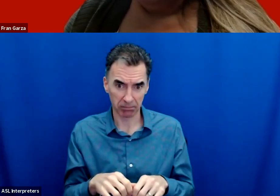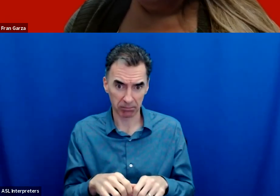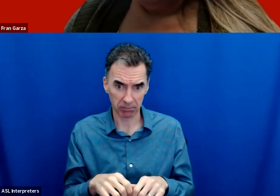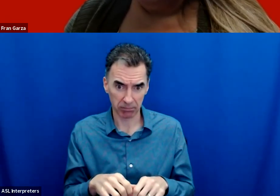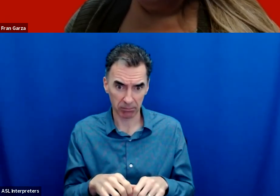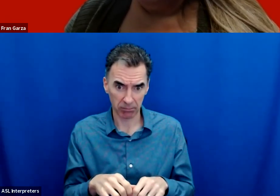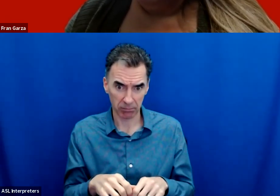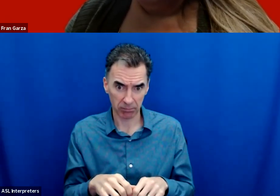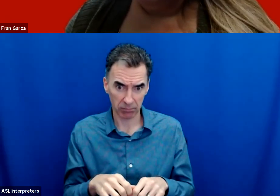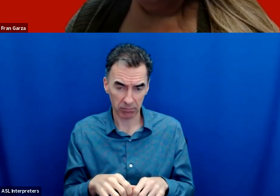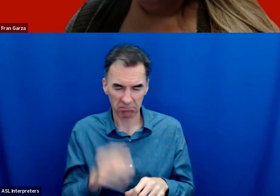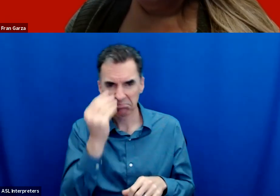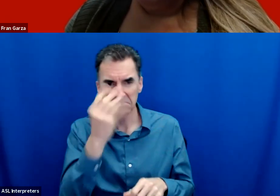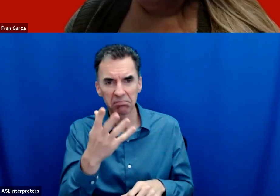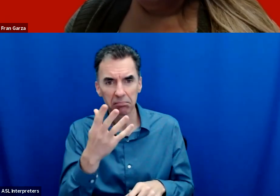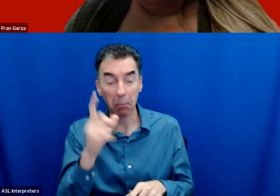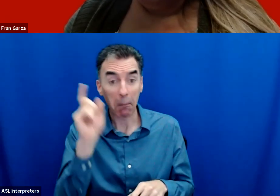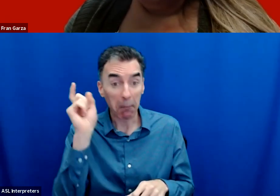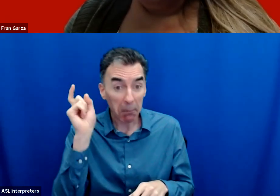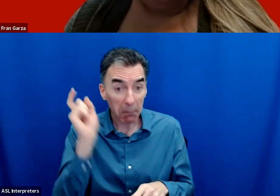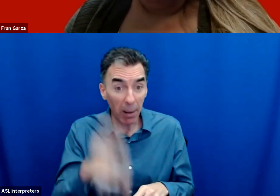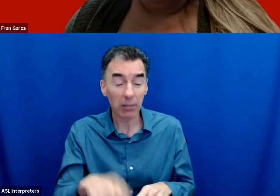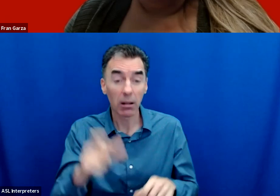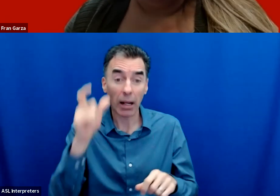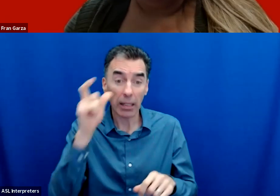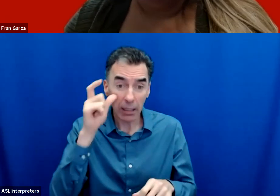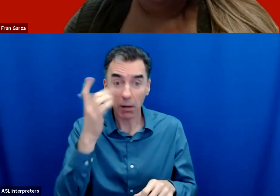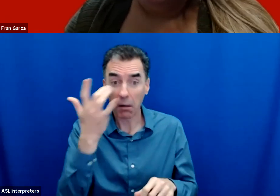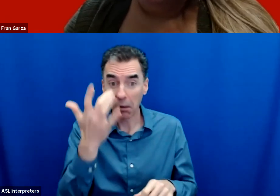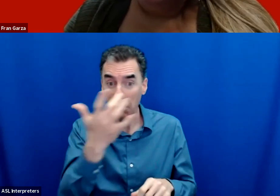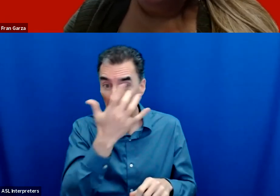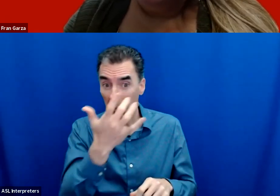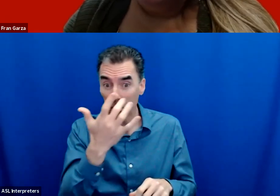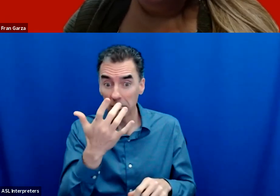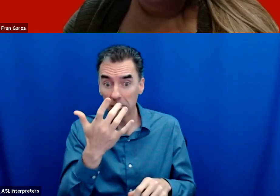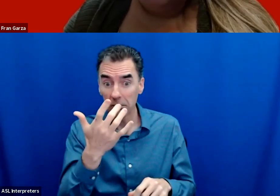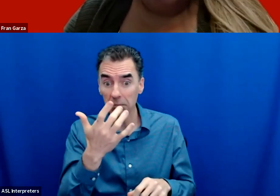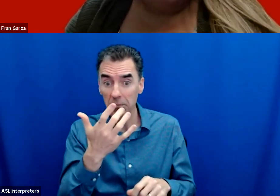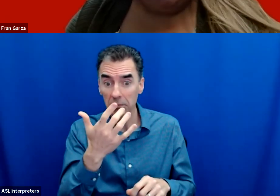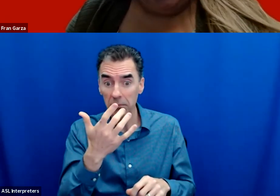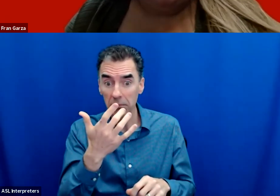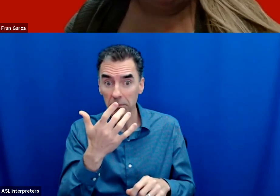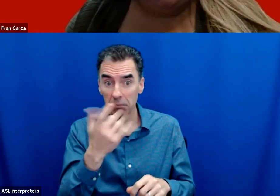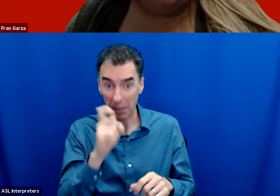are not obligated to get glasses, contacts, where you get your